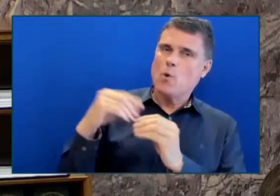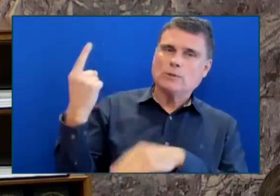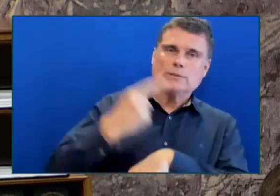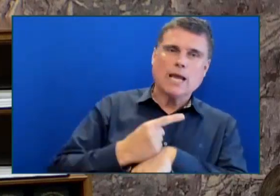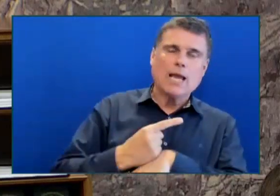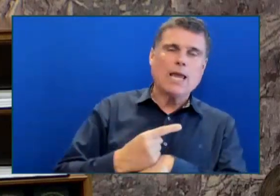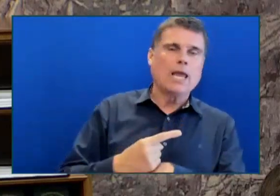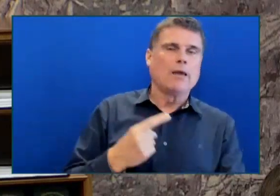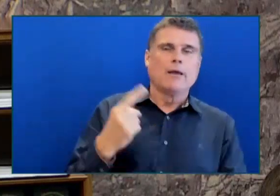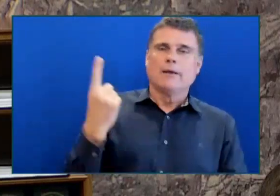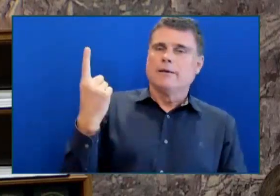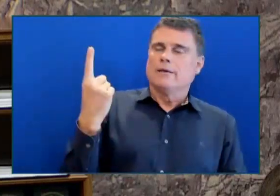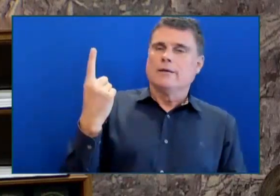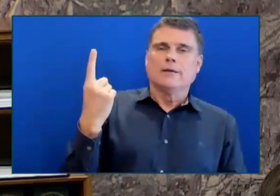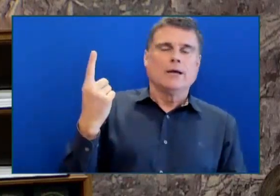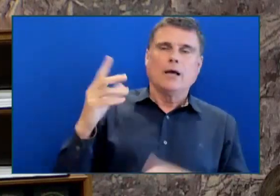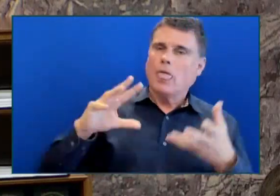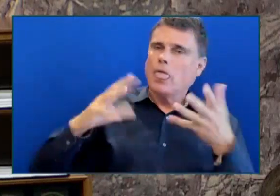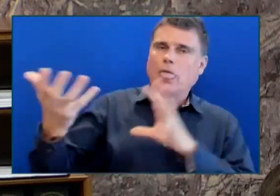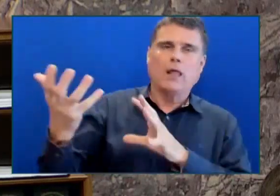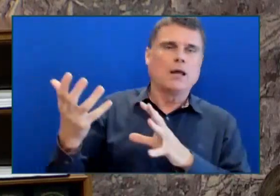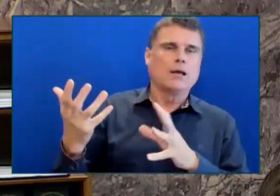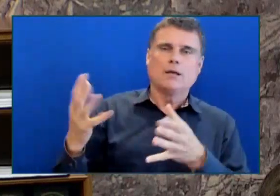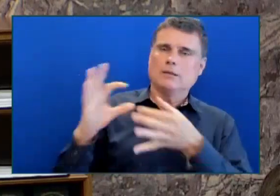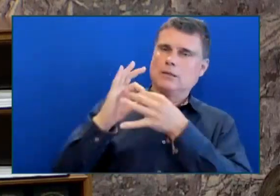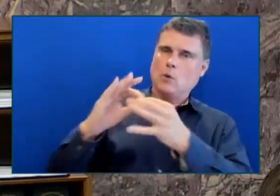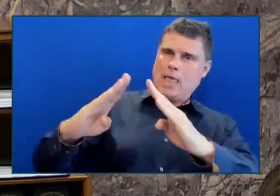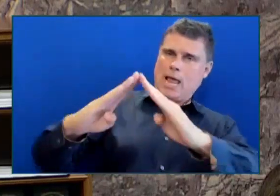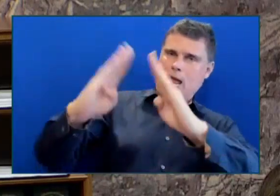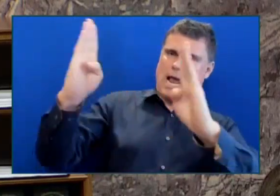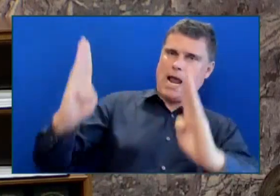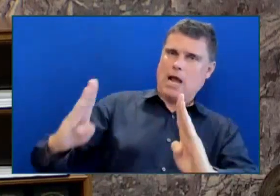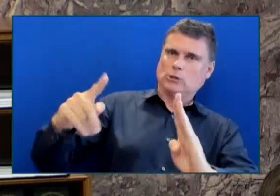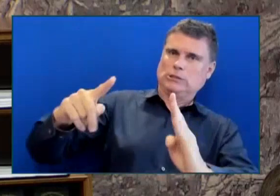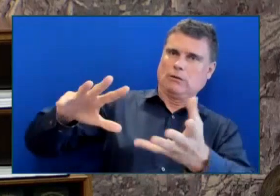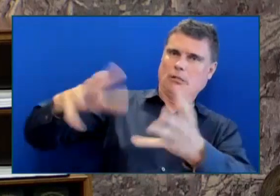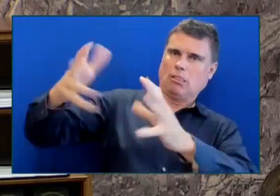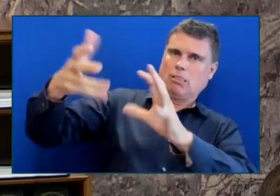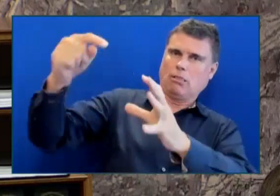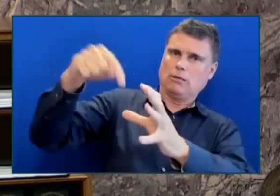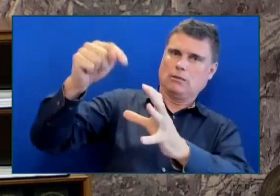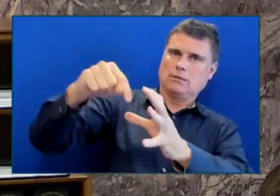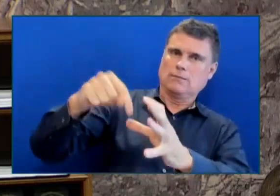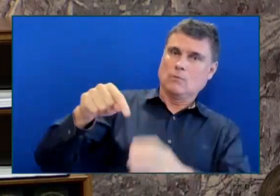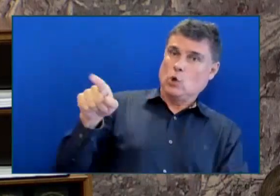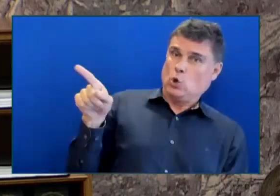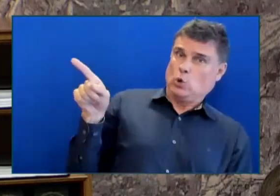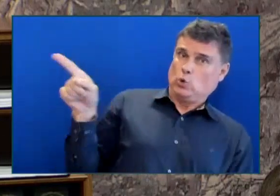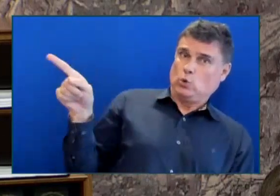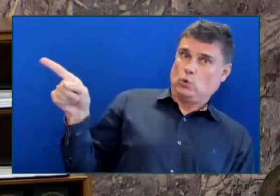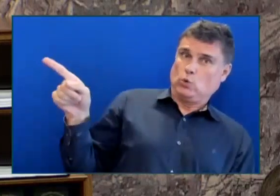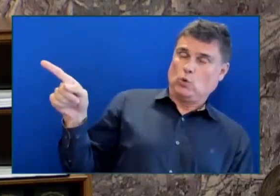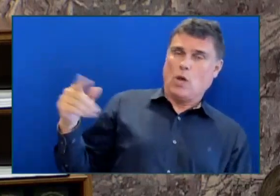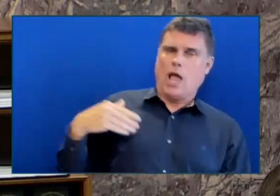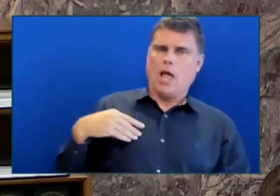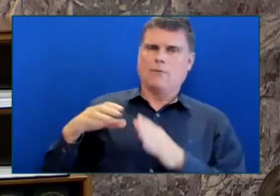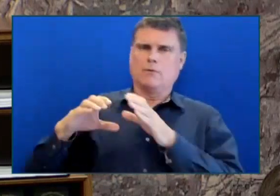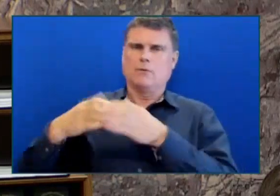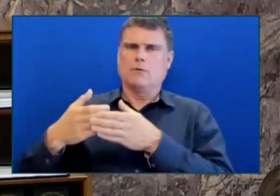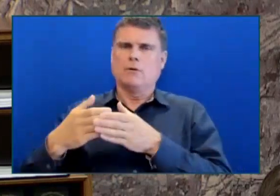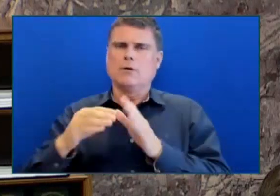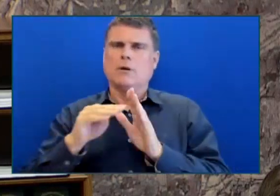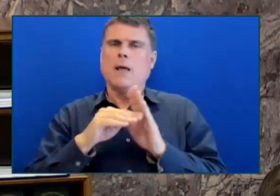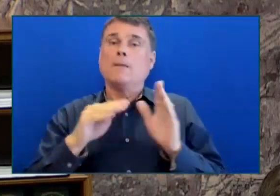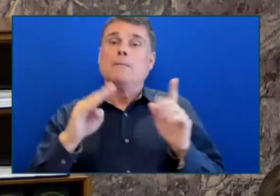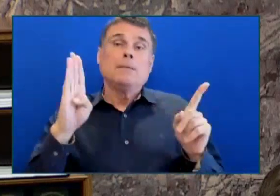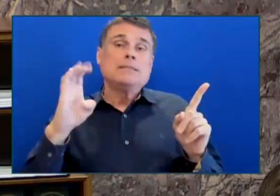very damning accounting report by the firm BDO that sounded the alarm about the financial management that was taking place at BC